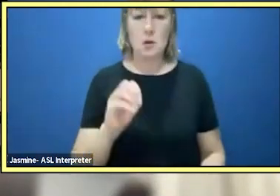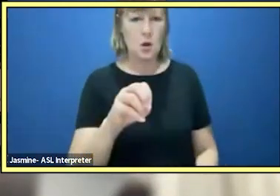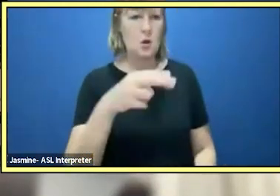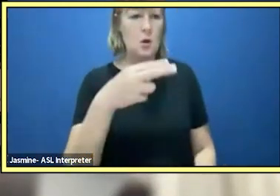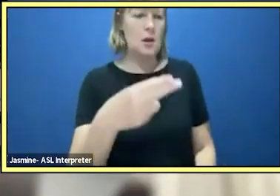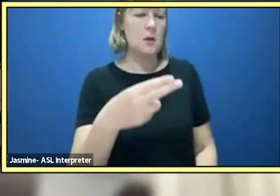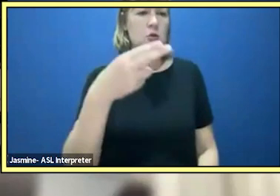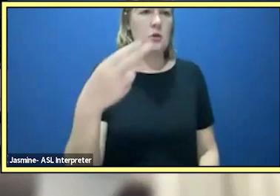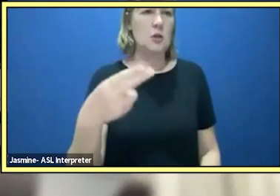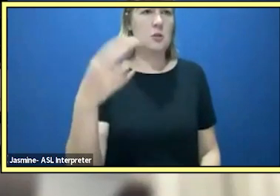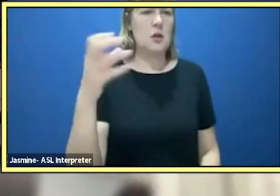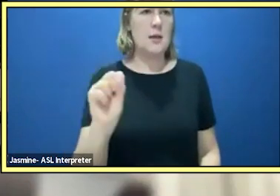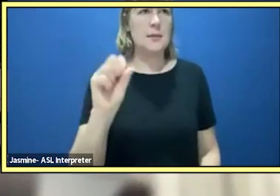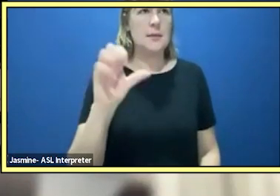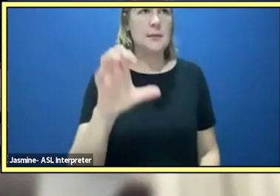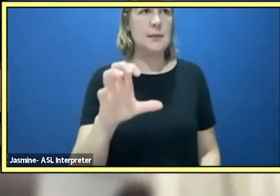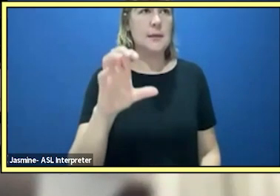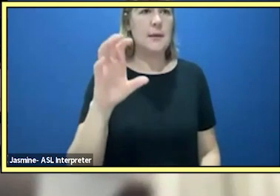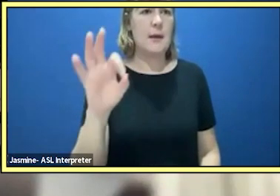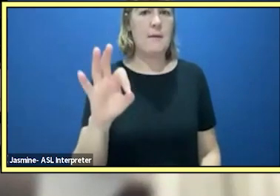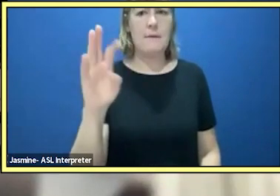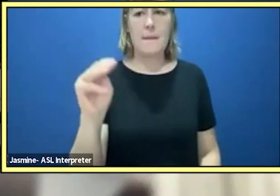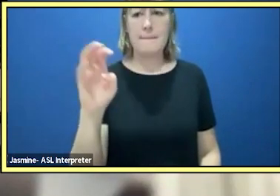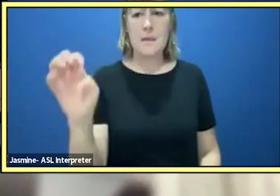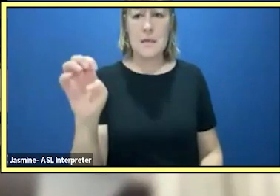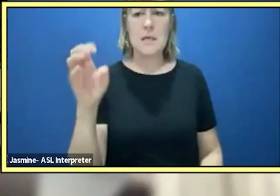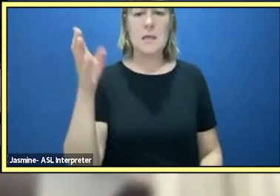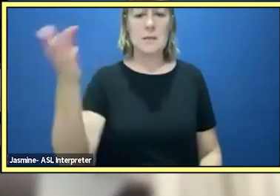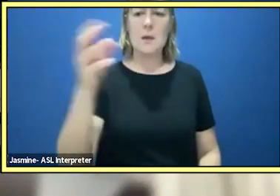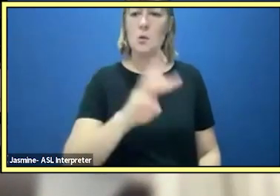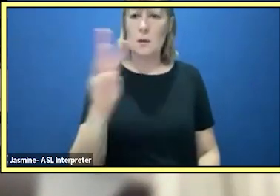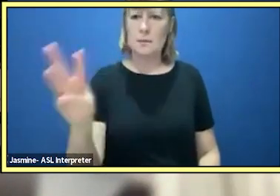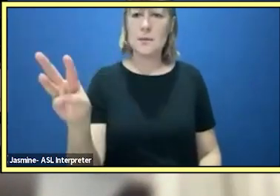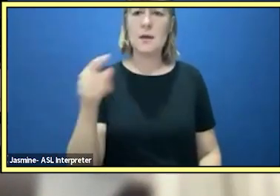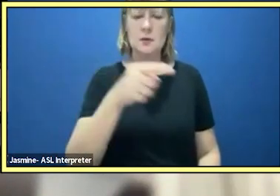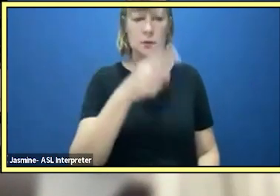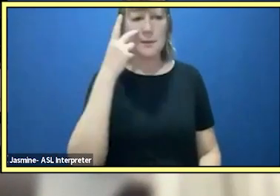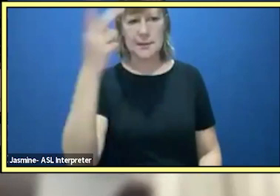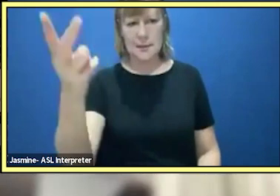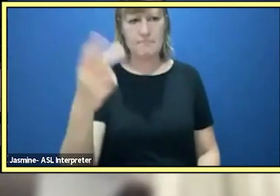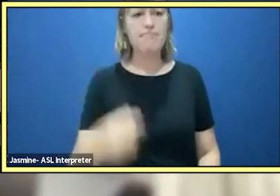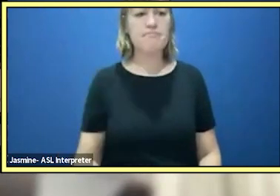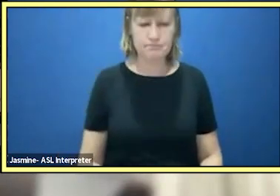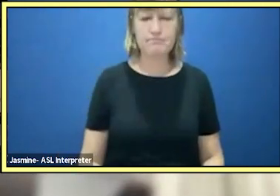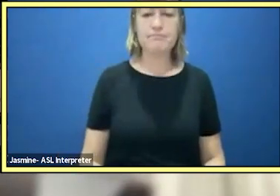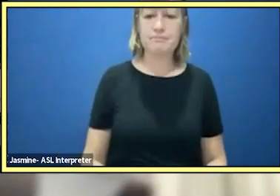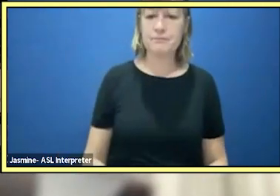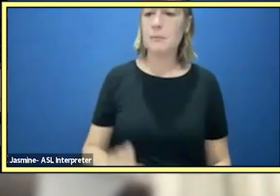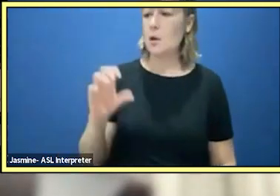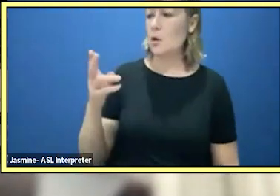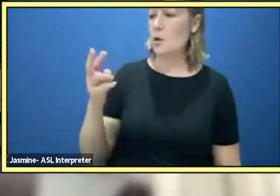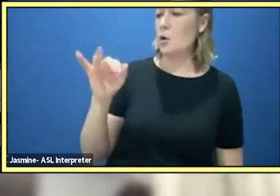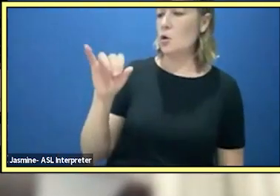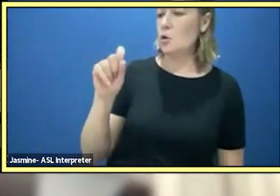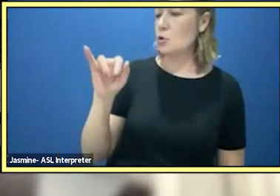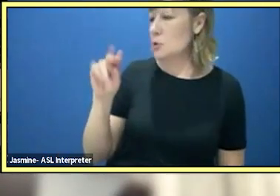larger stakeholder meetings are there as well. Christine Ferris's hand was up. I don't know if you fell asleep, Christine. You've been waiting